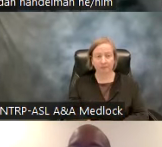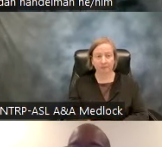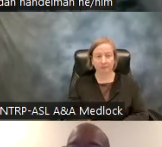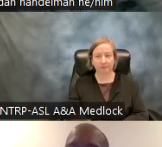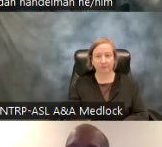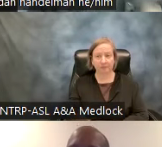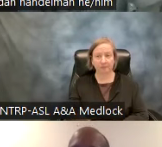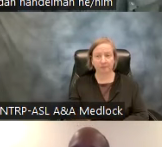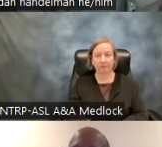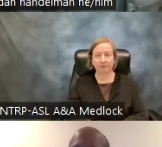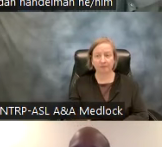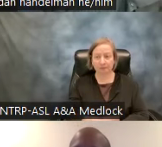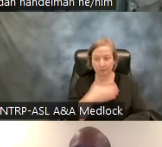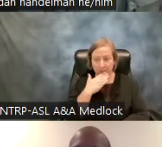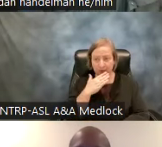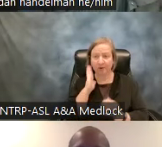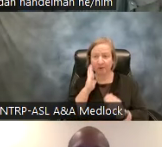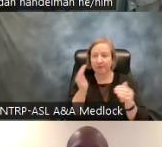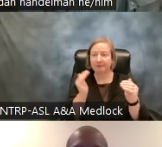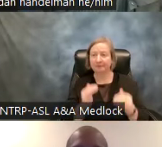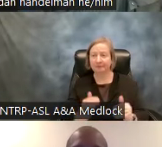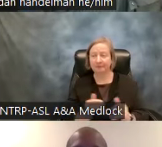Okay, thank you. We can move on.